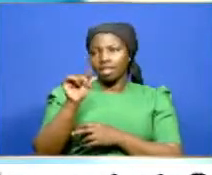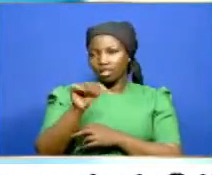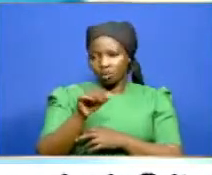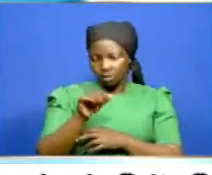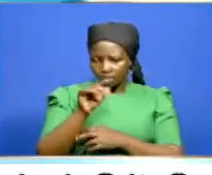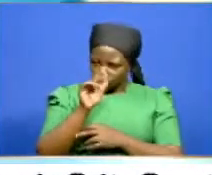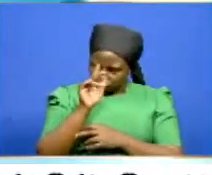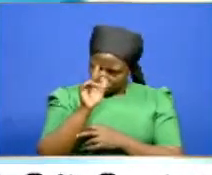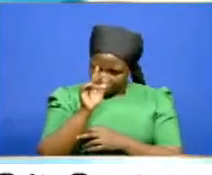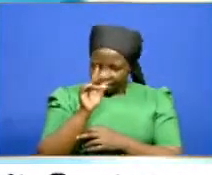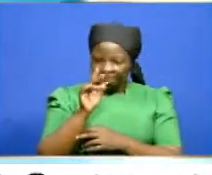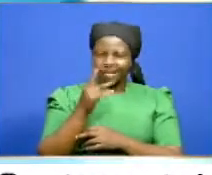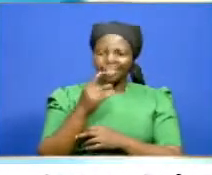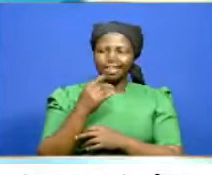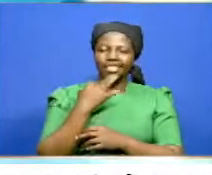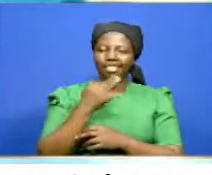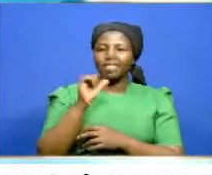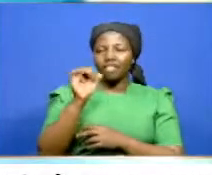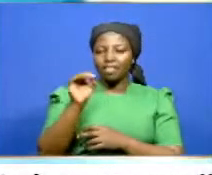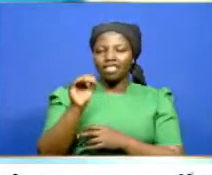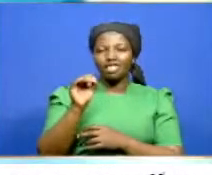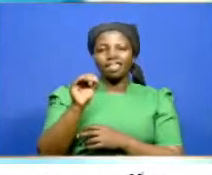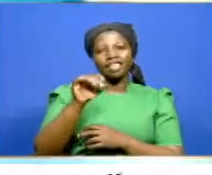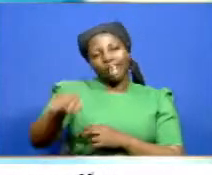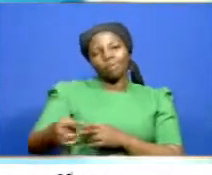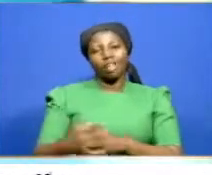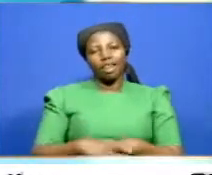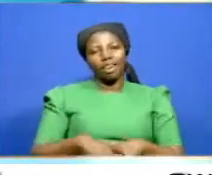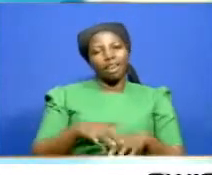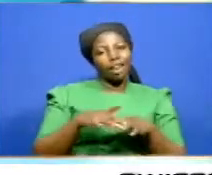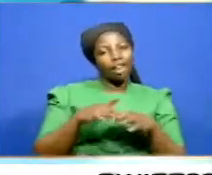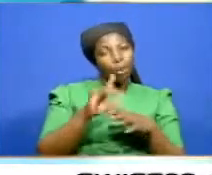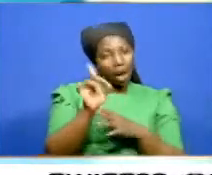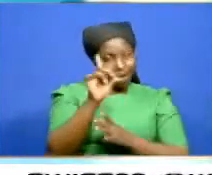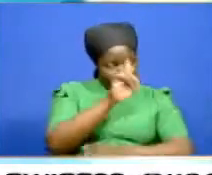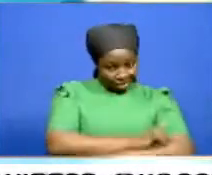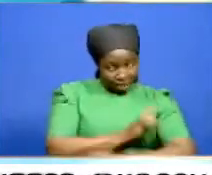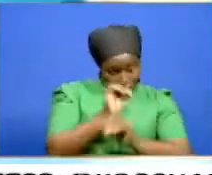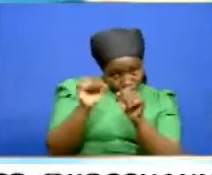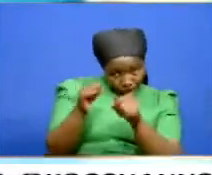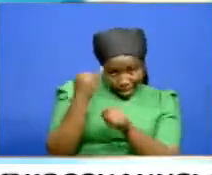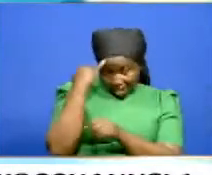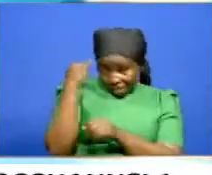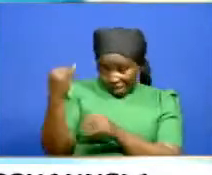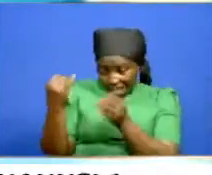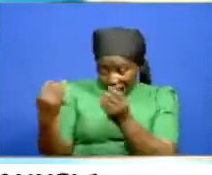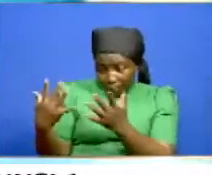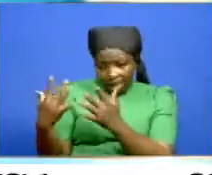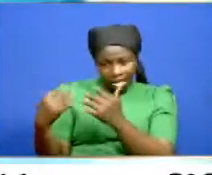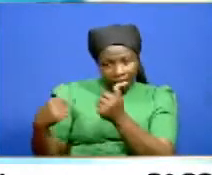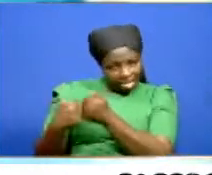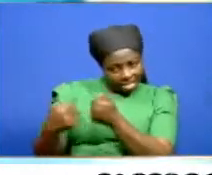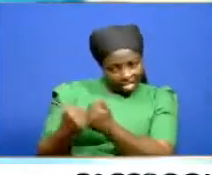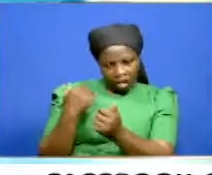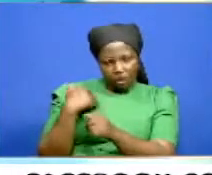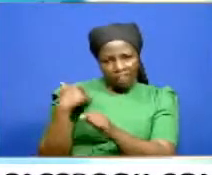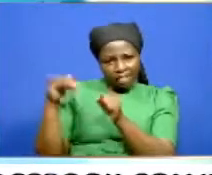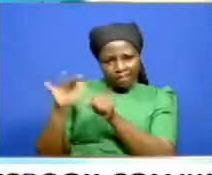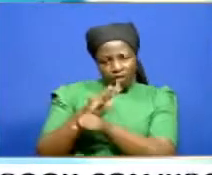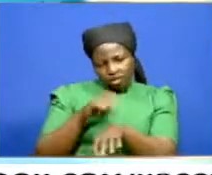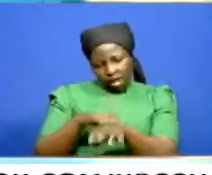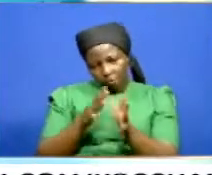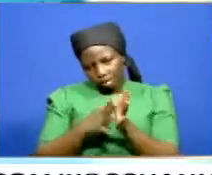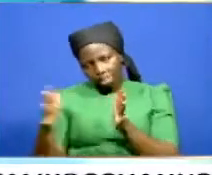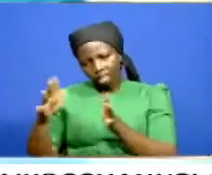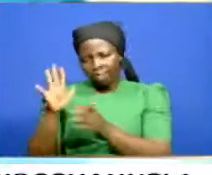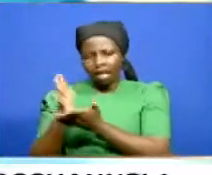day. Yeah, a single match day every weekend. And you can imagine how many matches you have throughout the whole season. Mm-hmm. So some of these clubs, they're really struggling, and